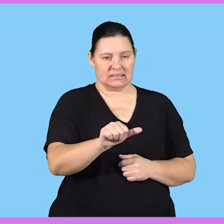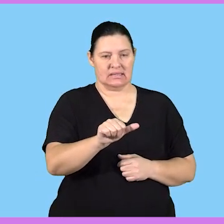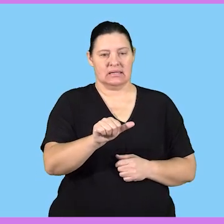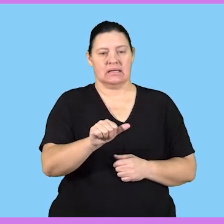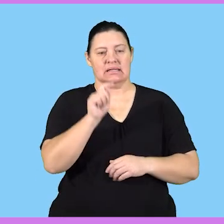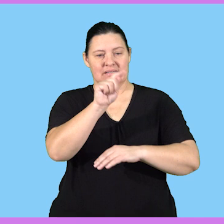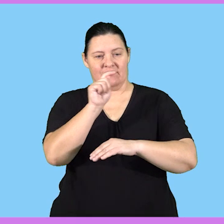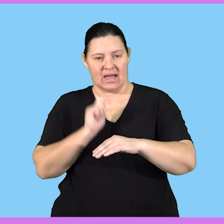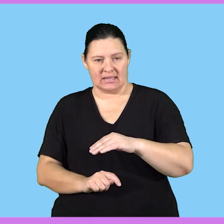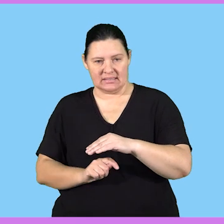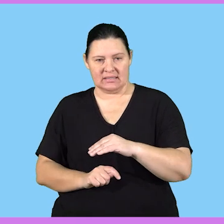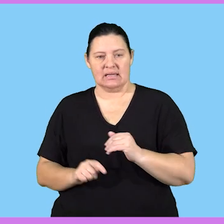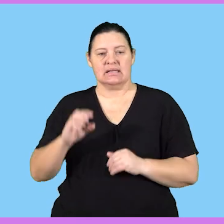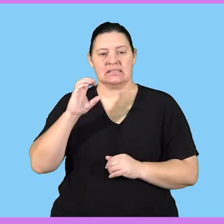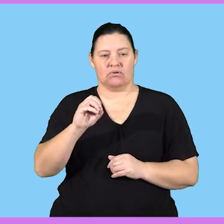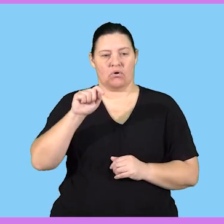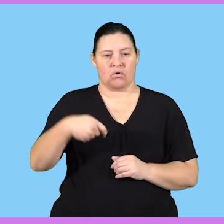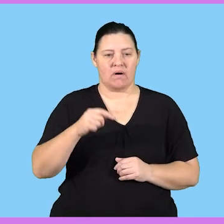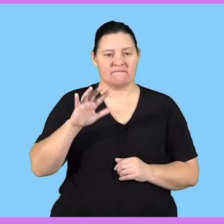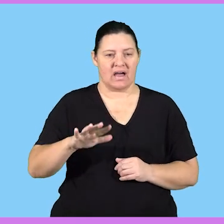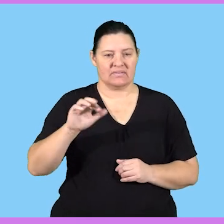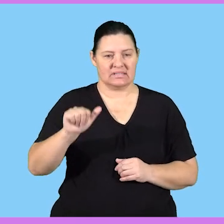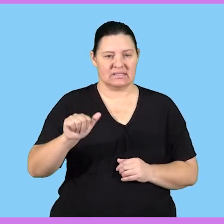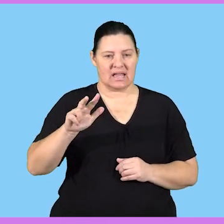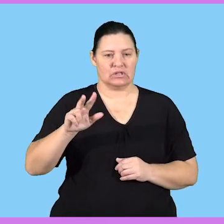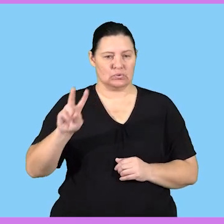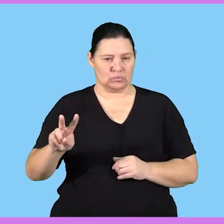say 3.6 divided by